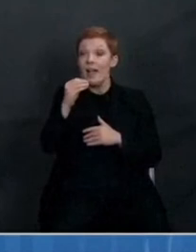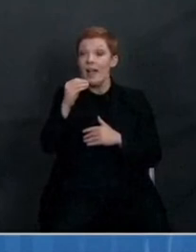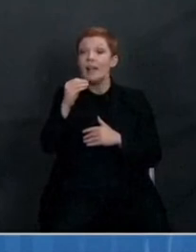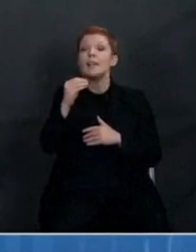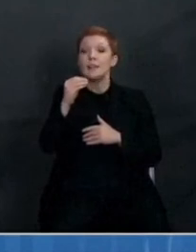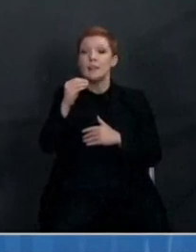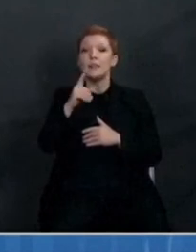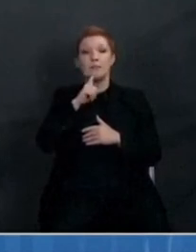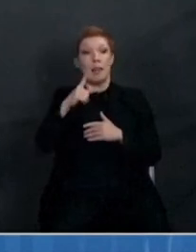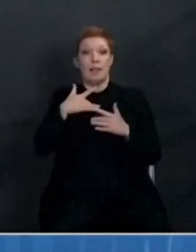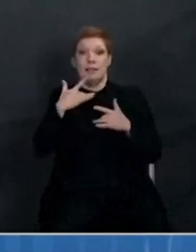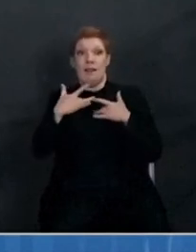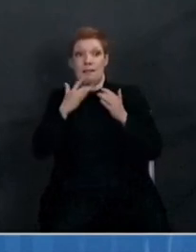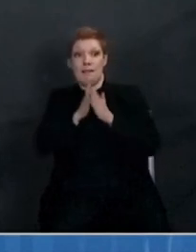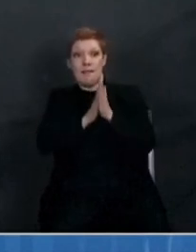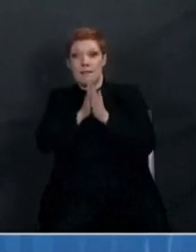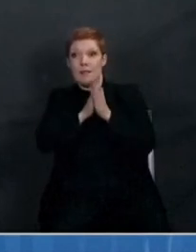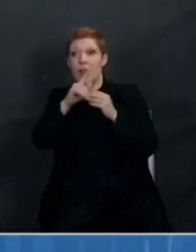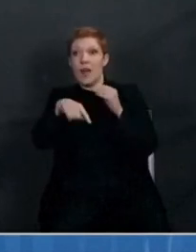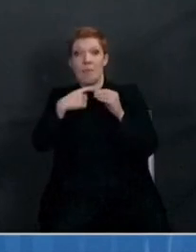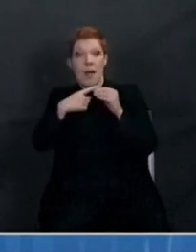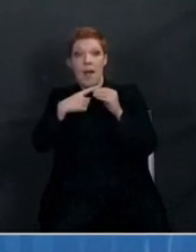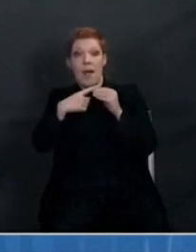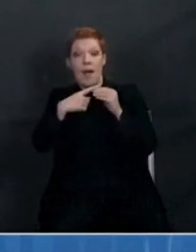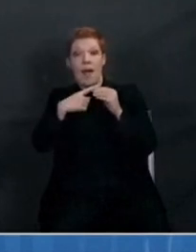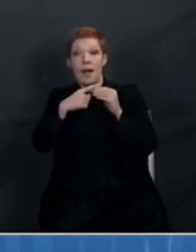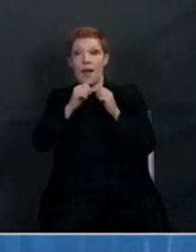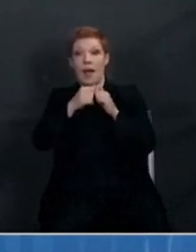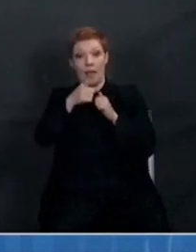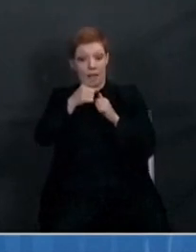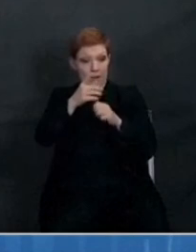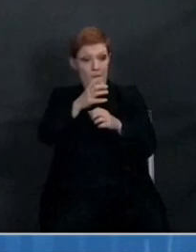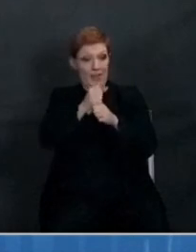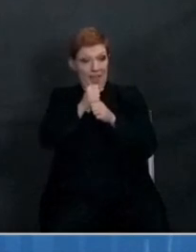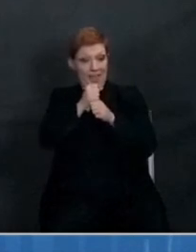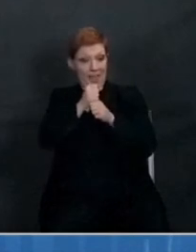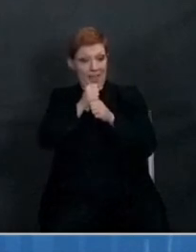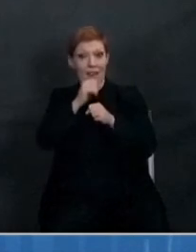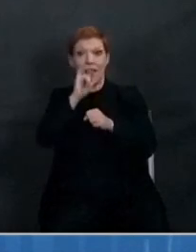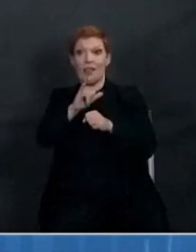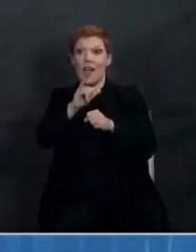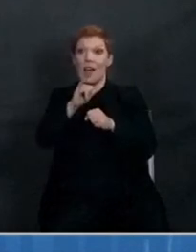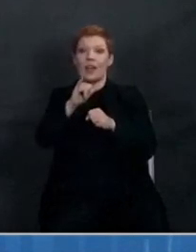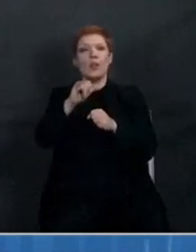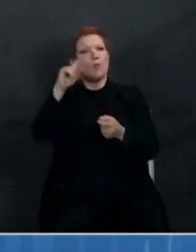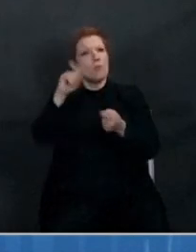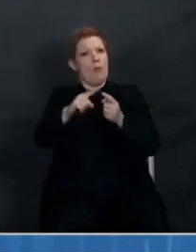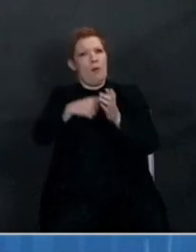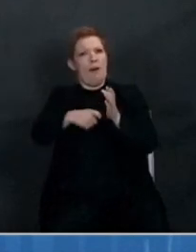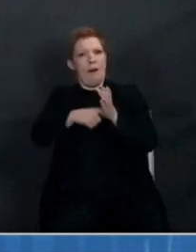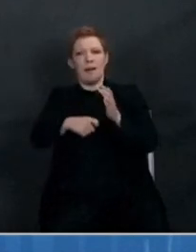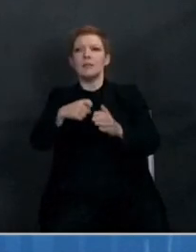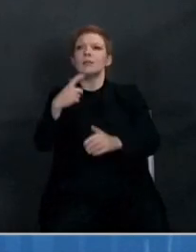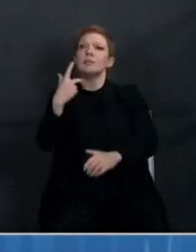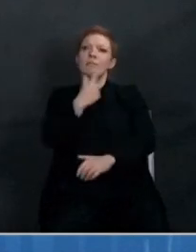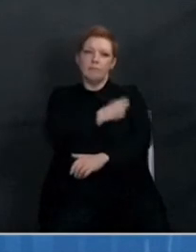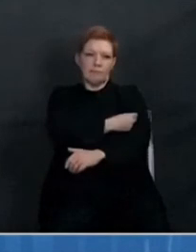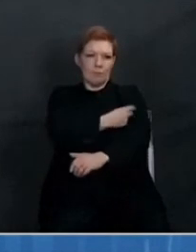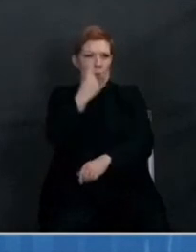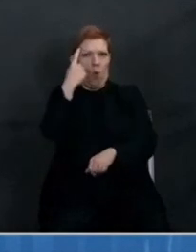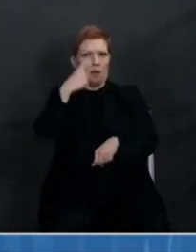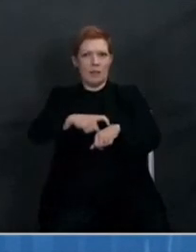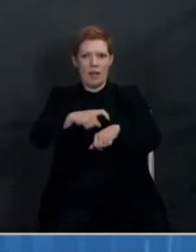chain required, cheap, one-shot vaccine means an awful lot. Thank you. Thanks,